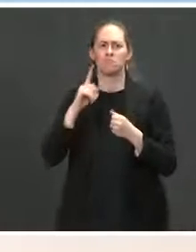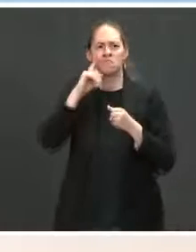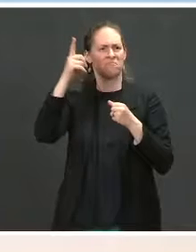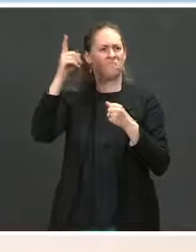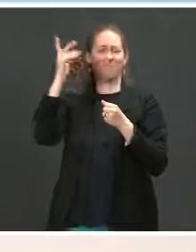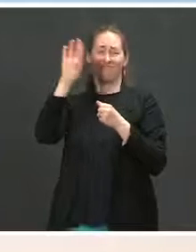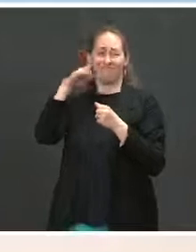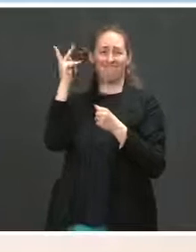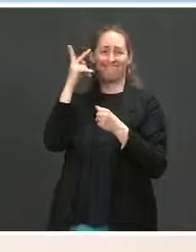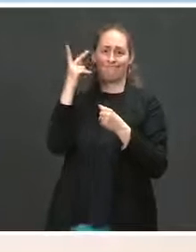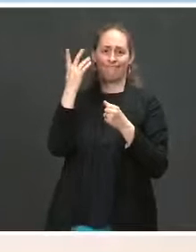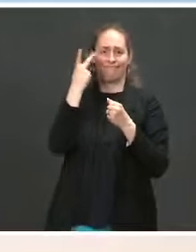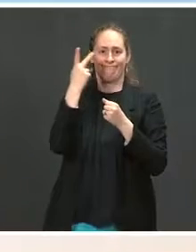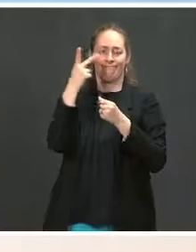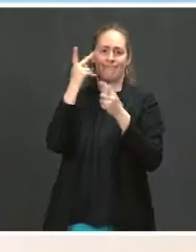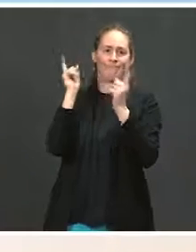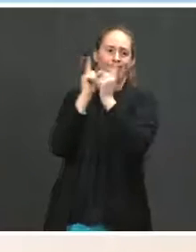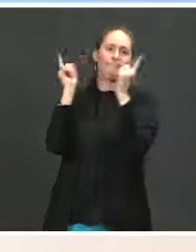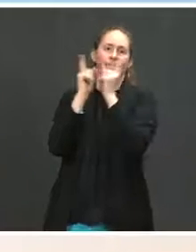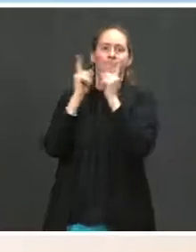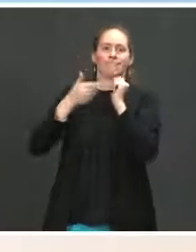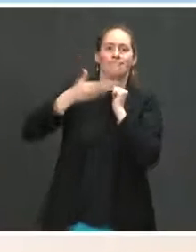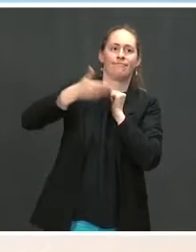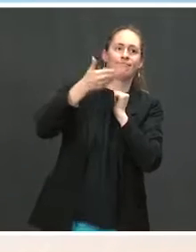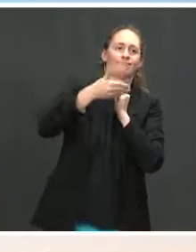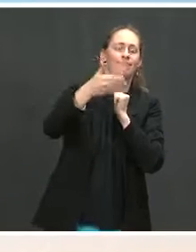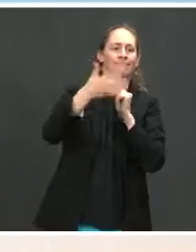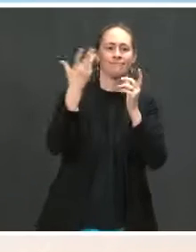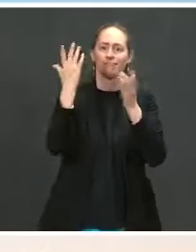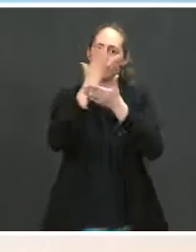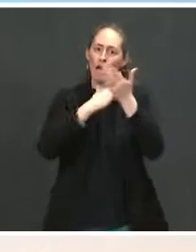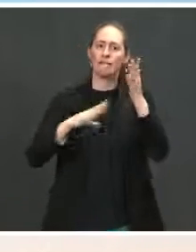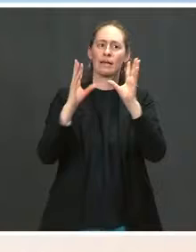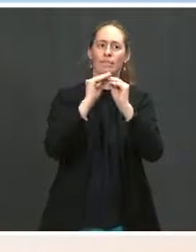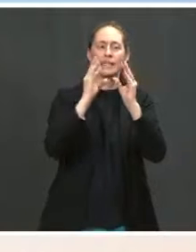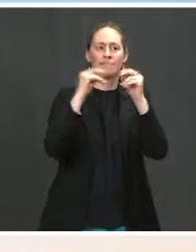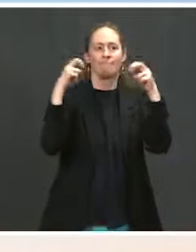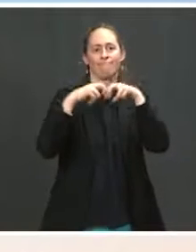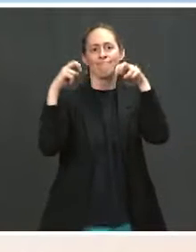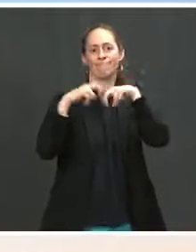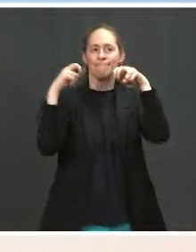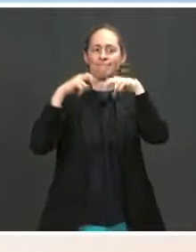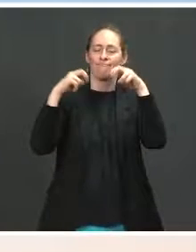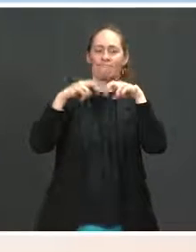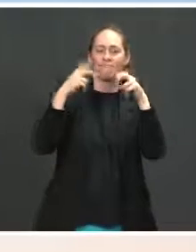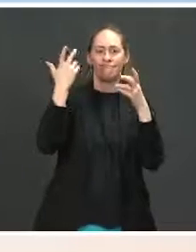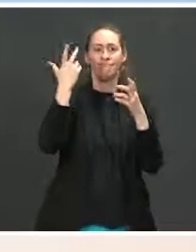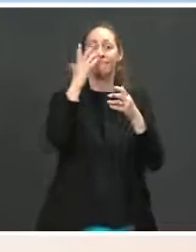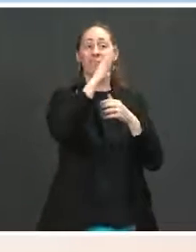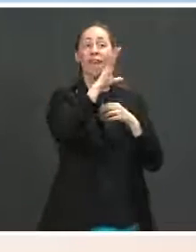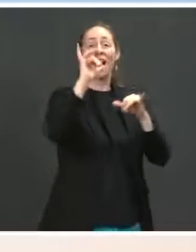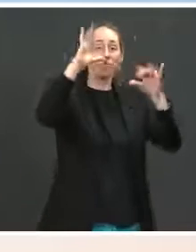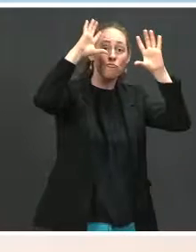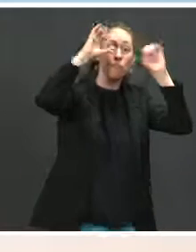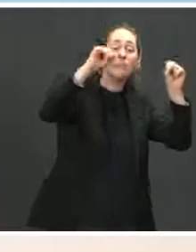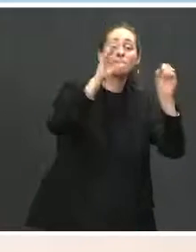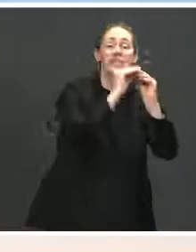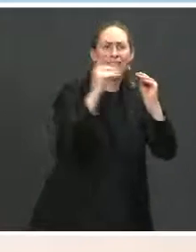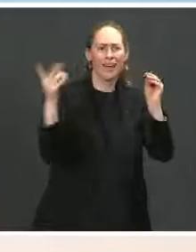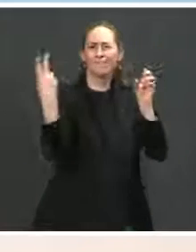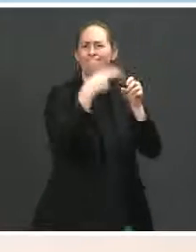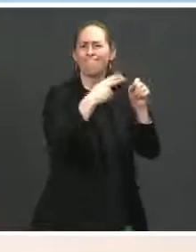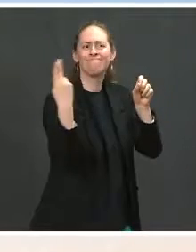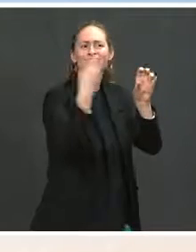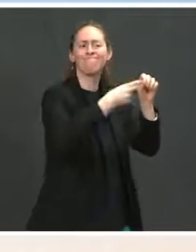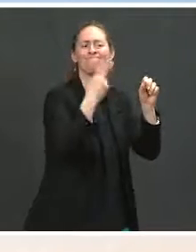regularly. She's in many of the meetings when she's in town, almost all of them that the president is in as well. So I would say it's more of a discussion with others